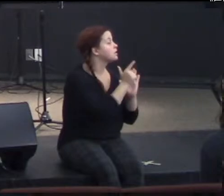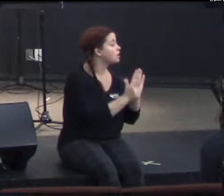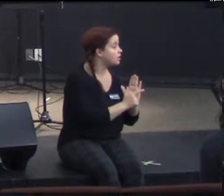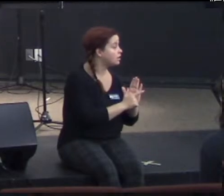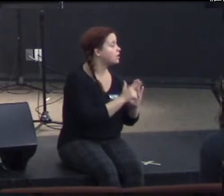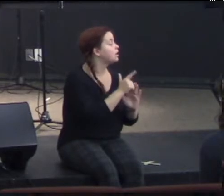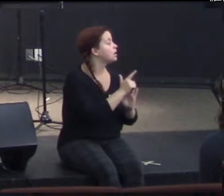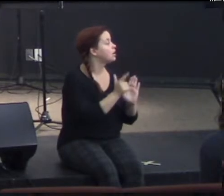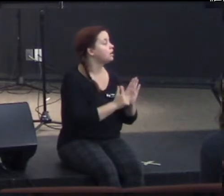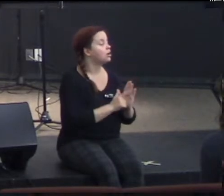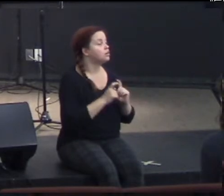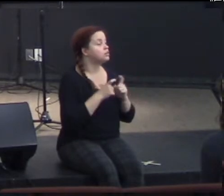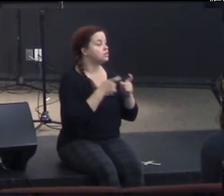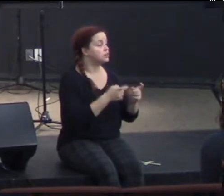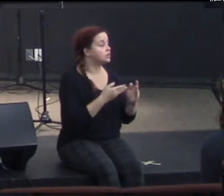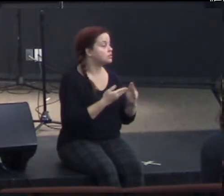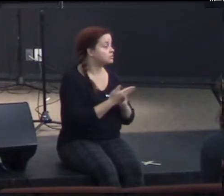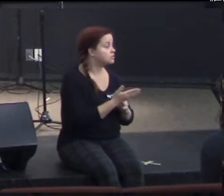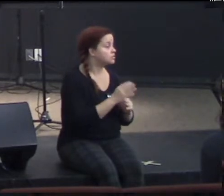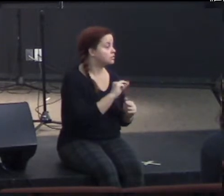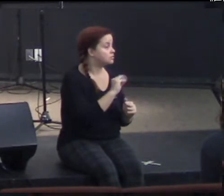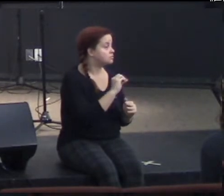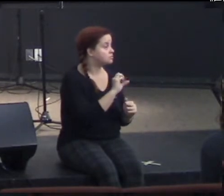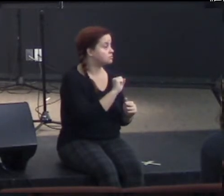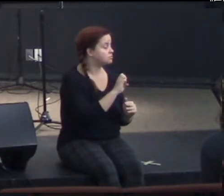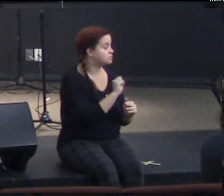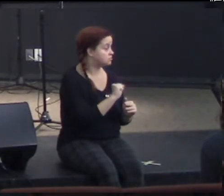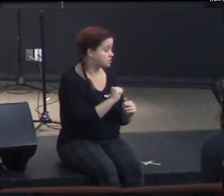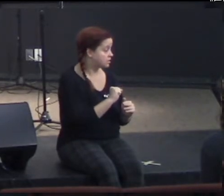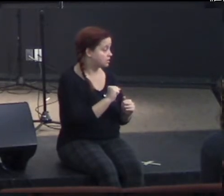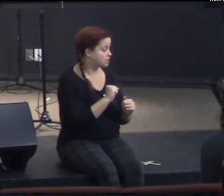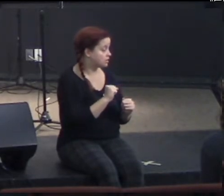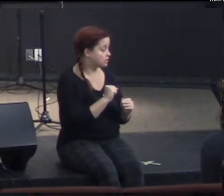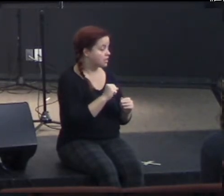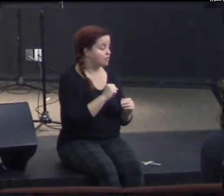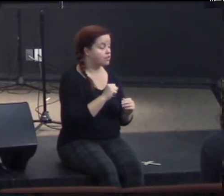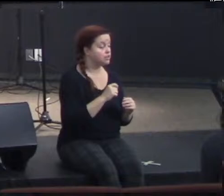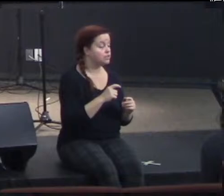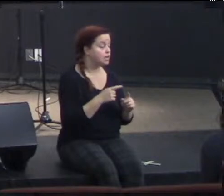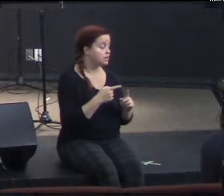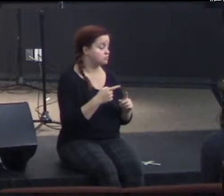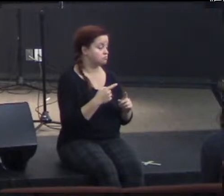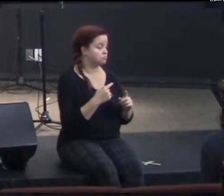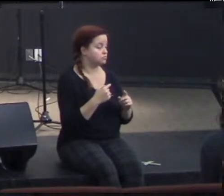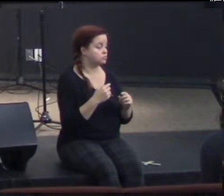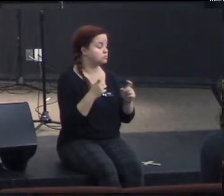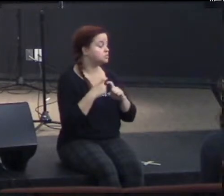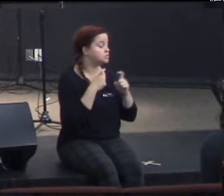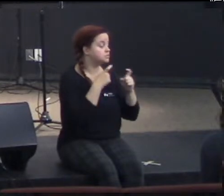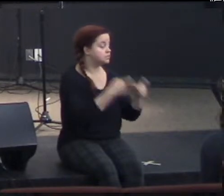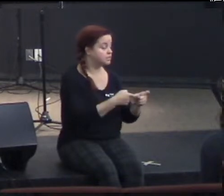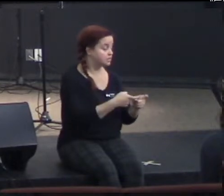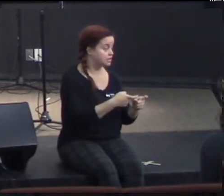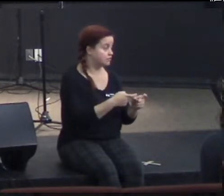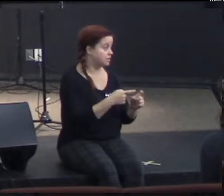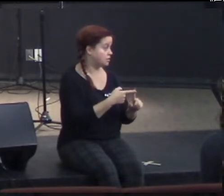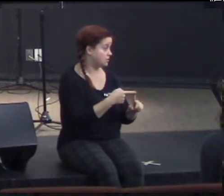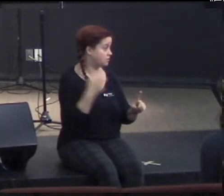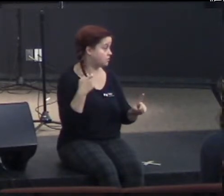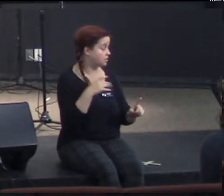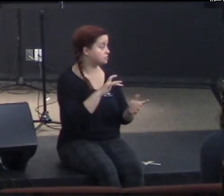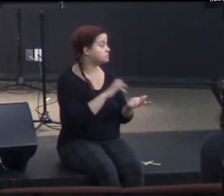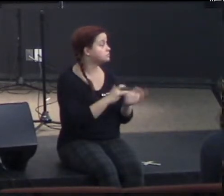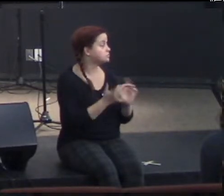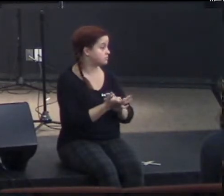through Moses. Grace and truth came through Jesus Christ. The law was given,